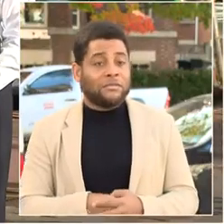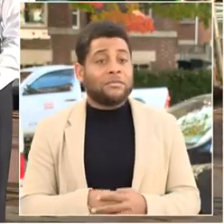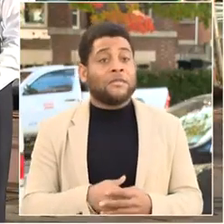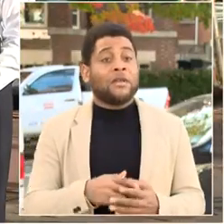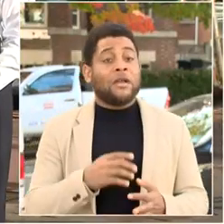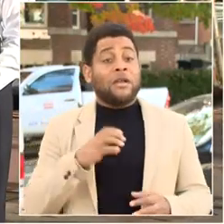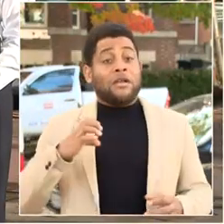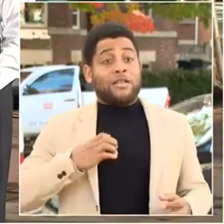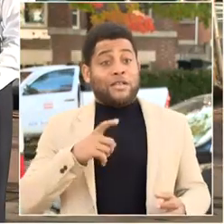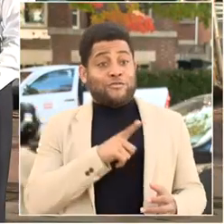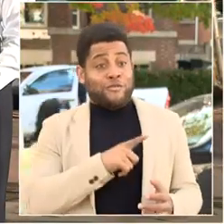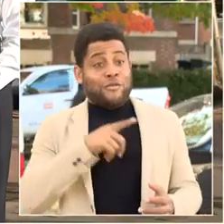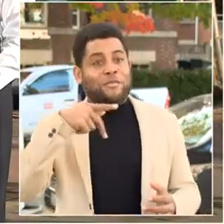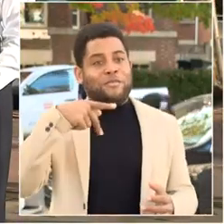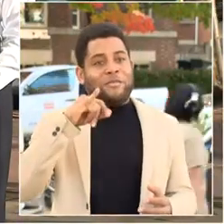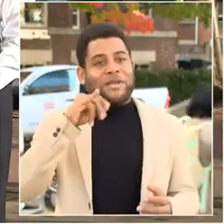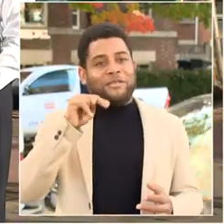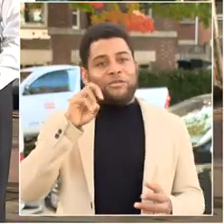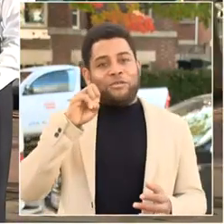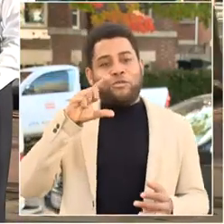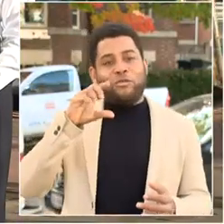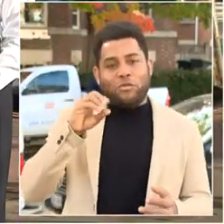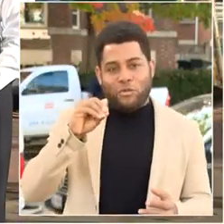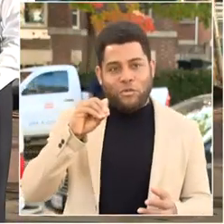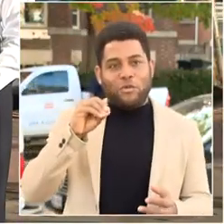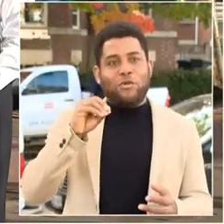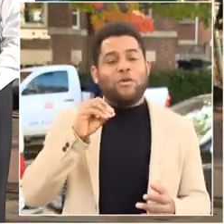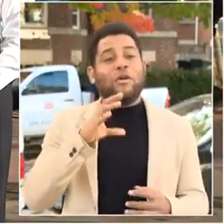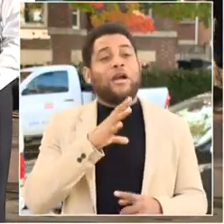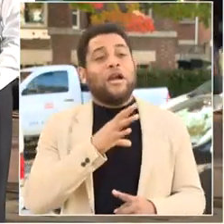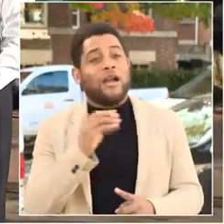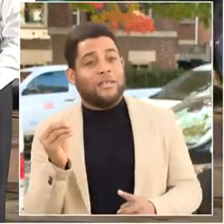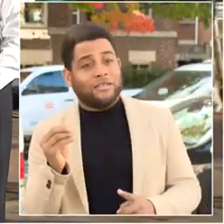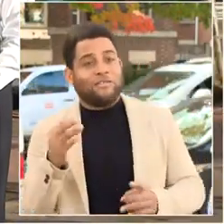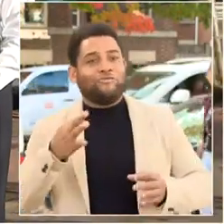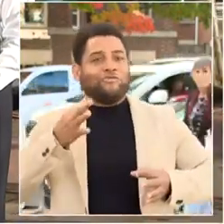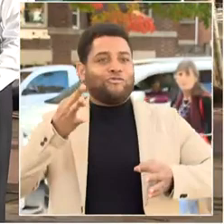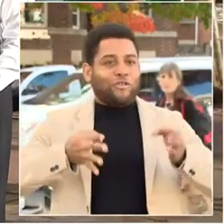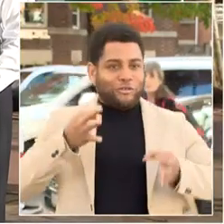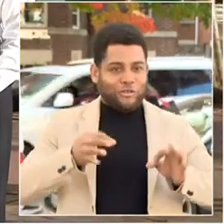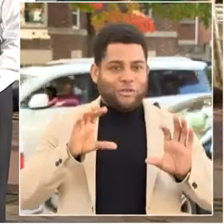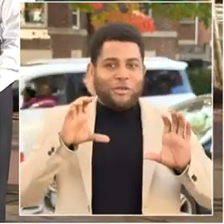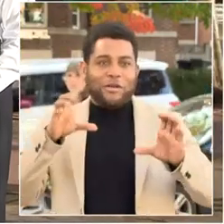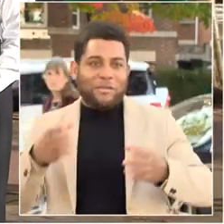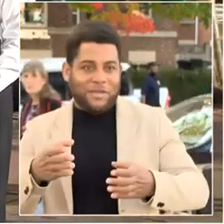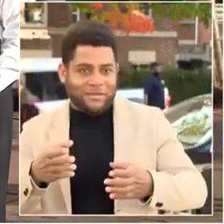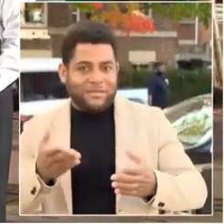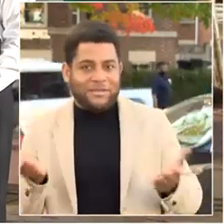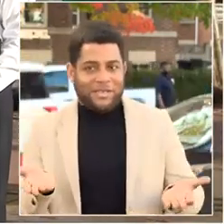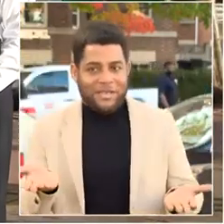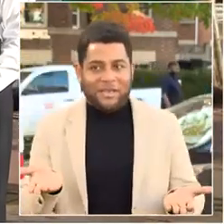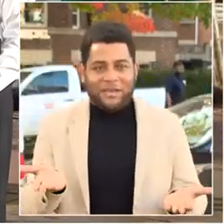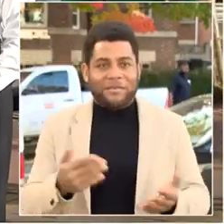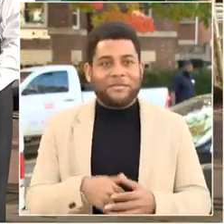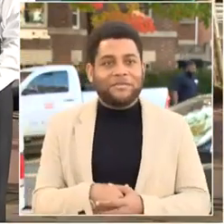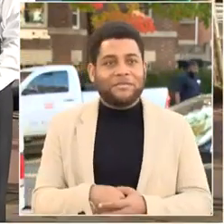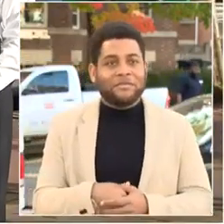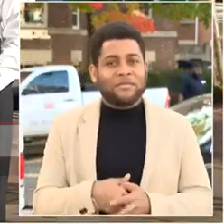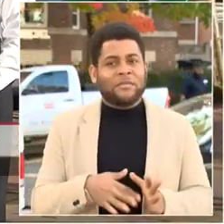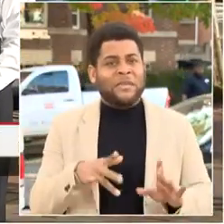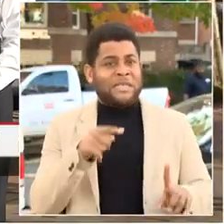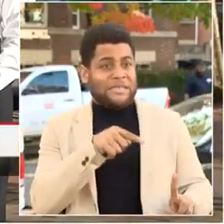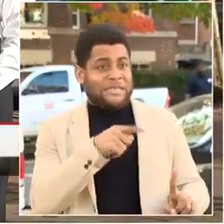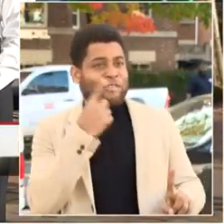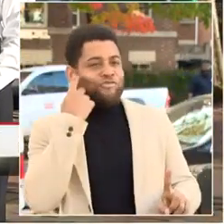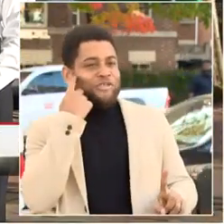members of the Judiciary Committee on the Council yesterday advanced Chief Smith's nomination, and it will go